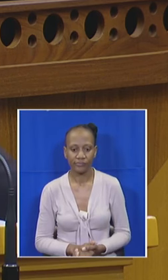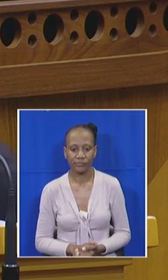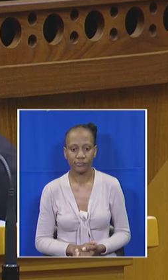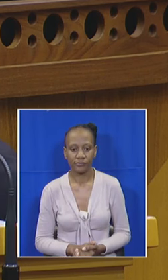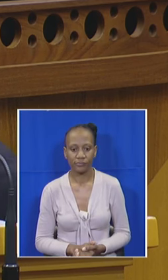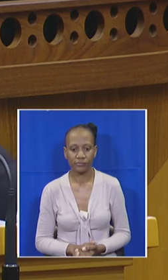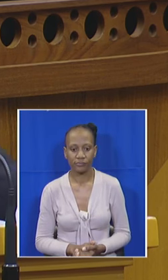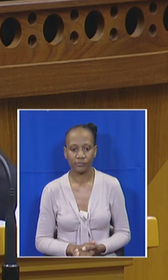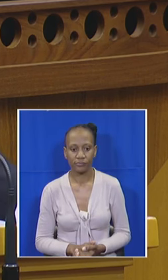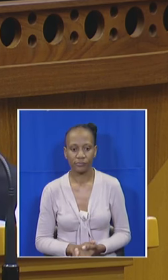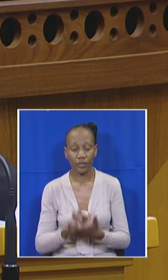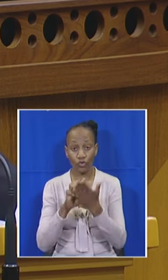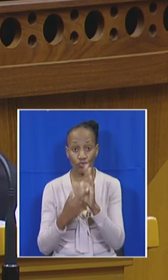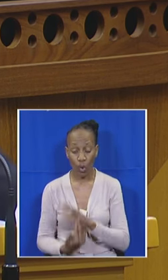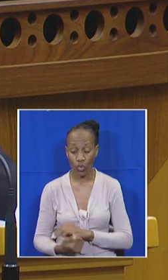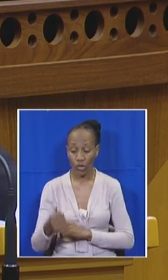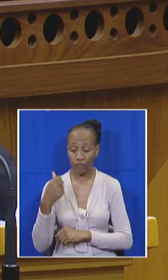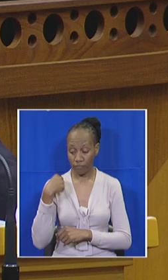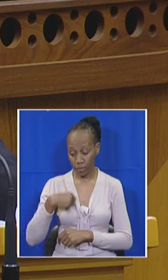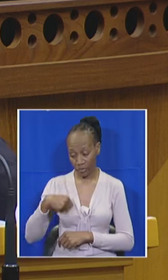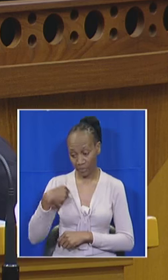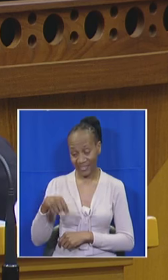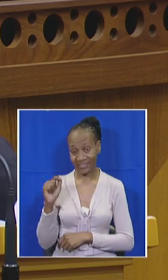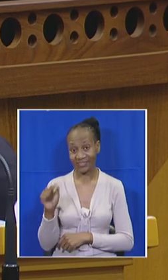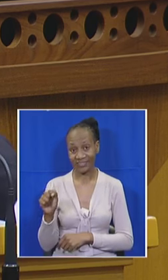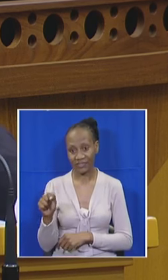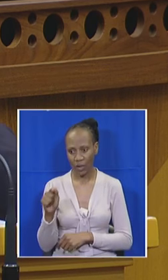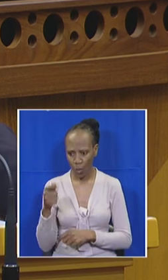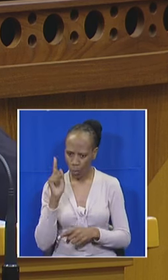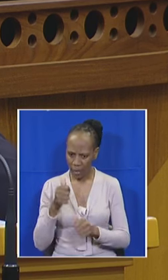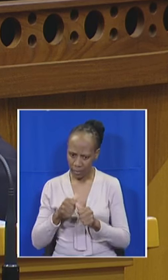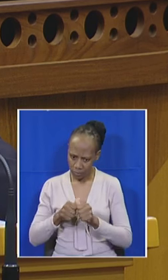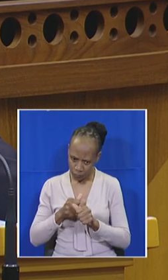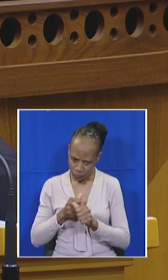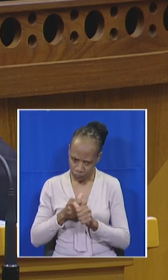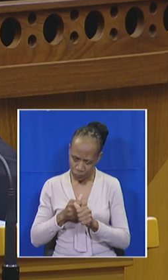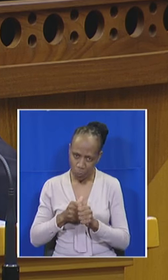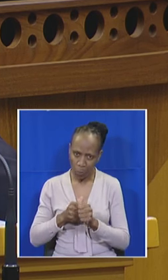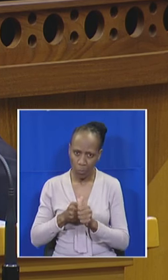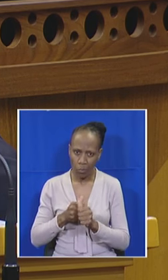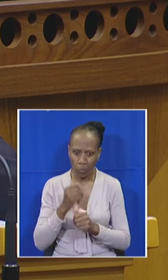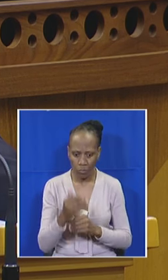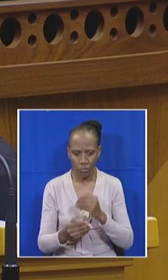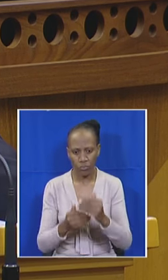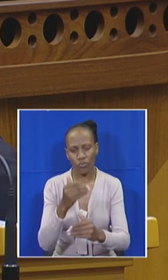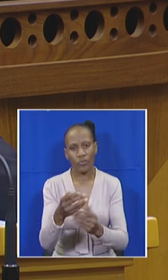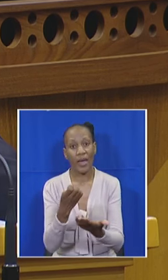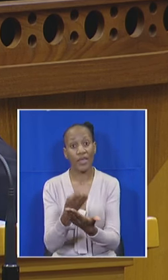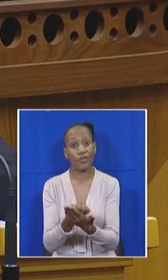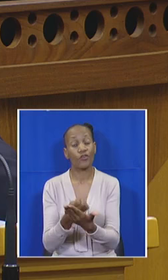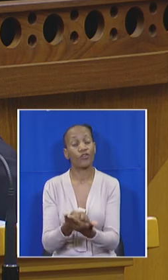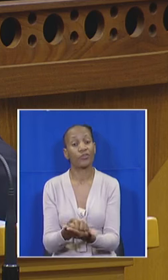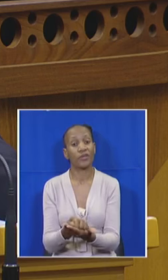The role of municipalities as engines for economic growth